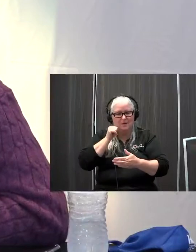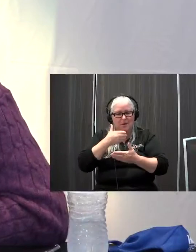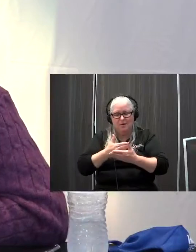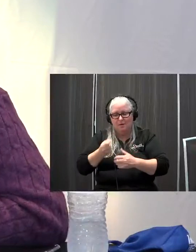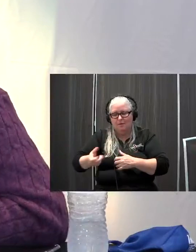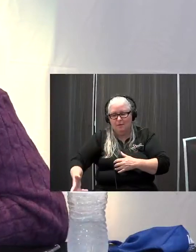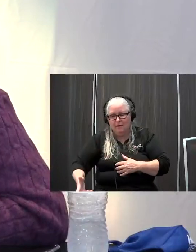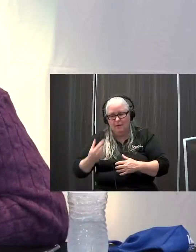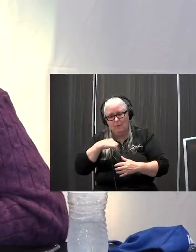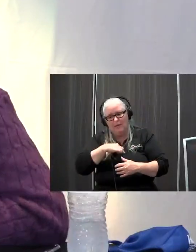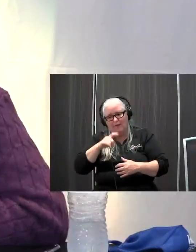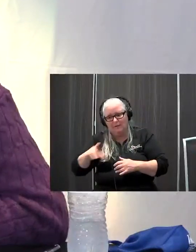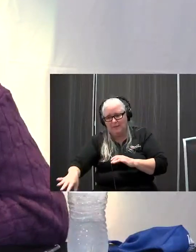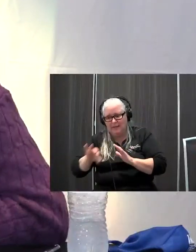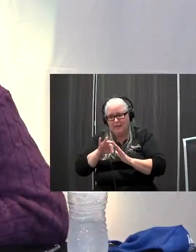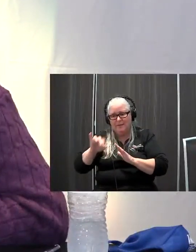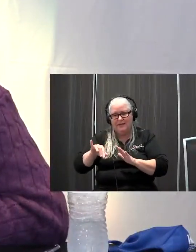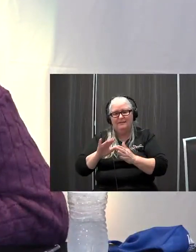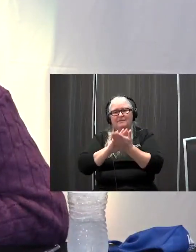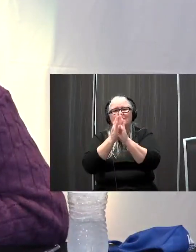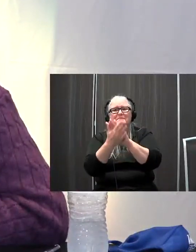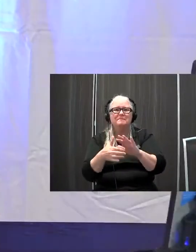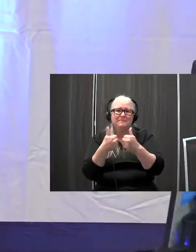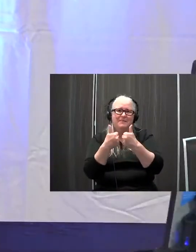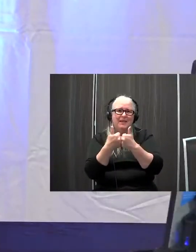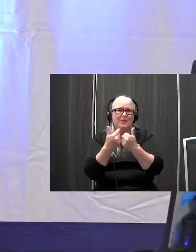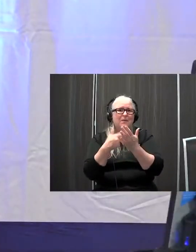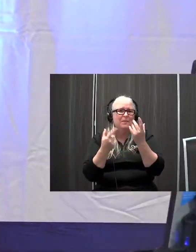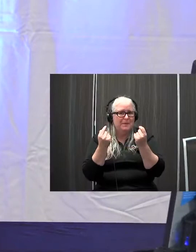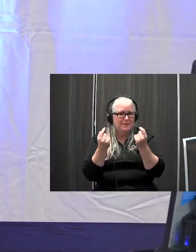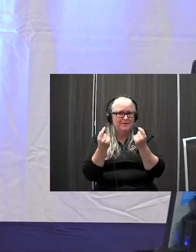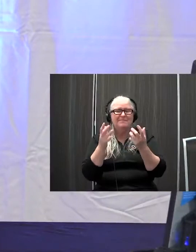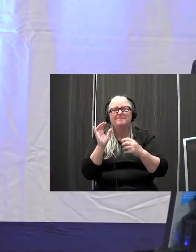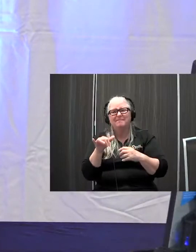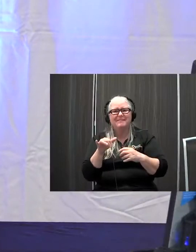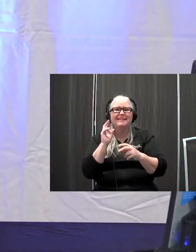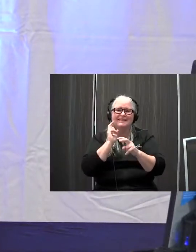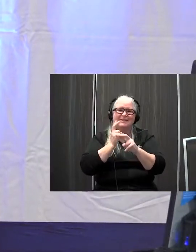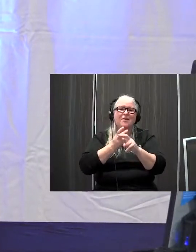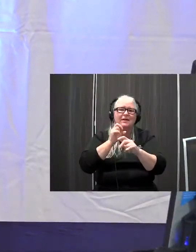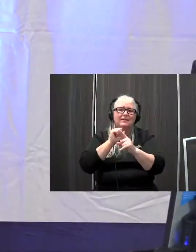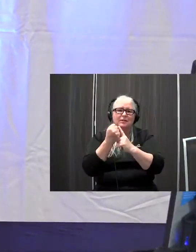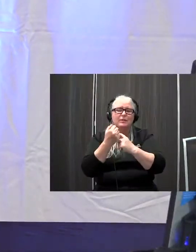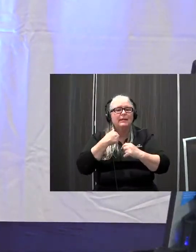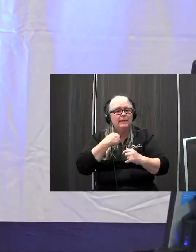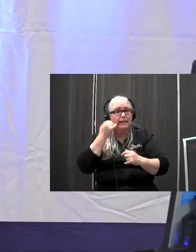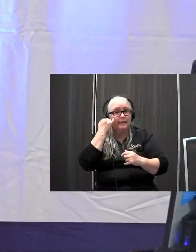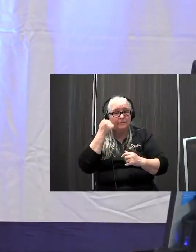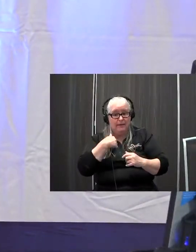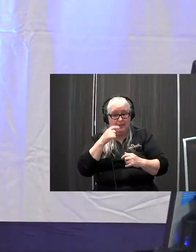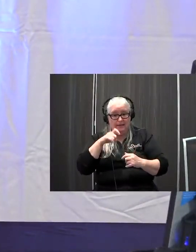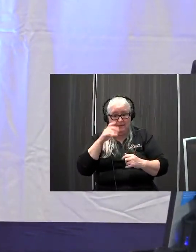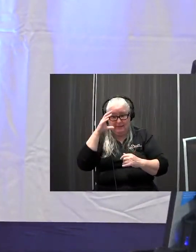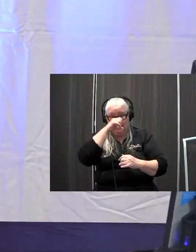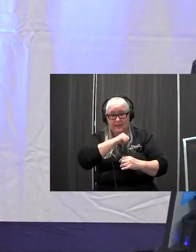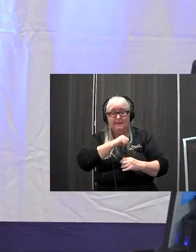that? This is a hard one. So, I mean, if I had to guess, I haven't done an assessment, but